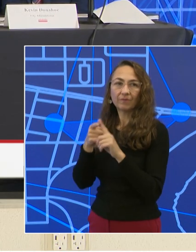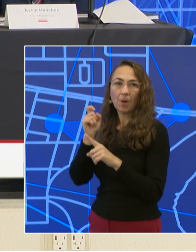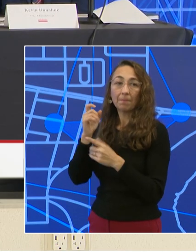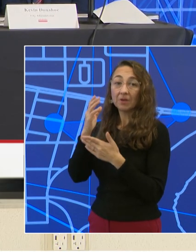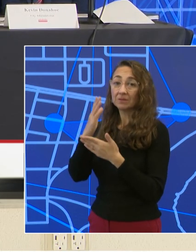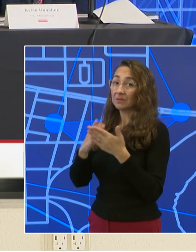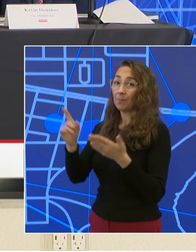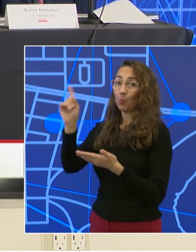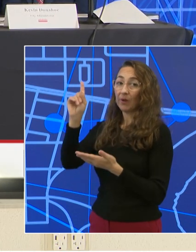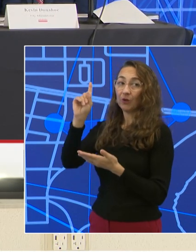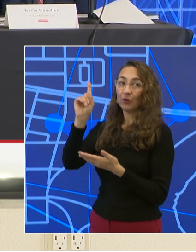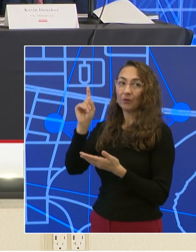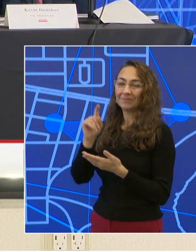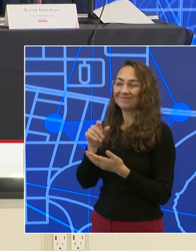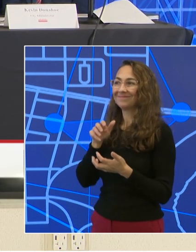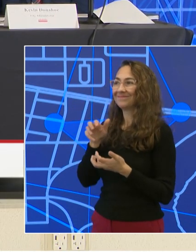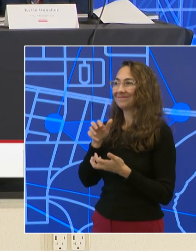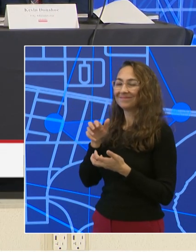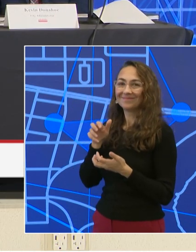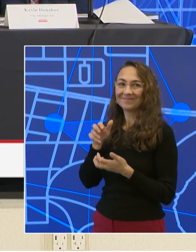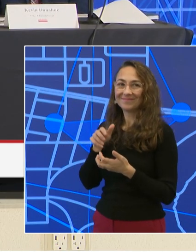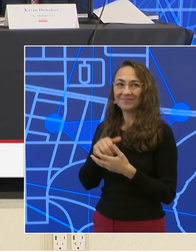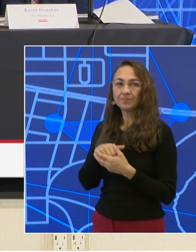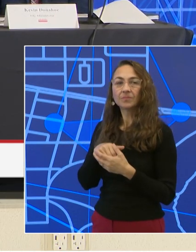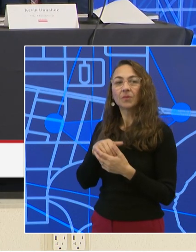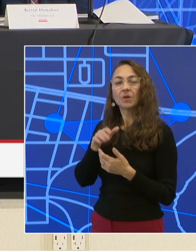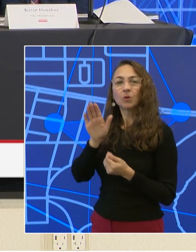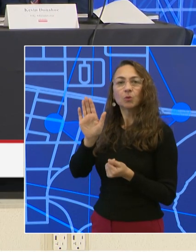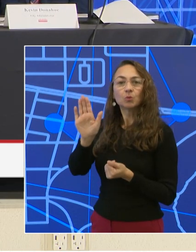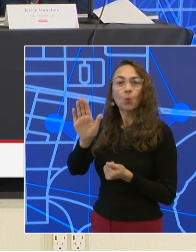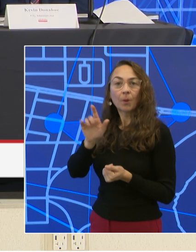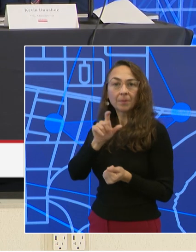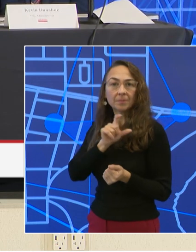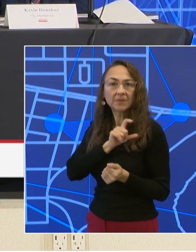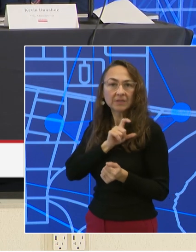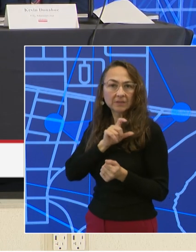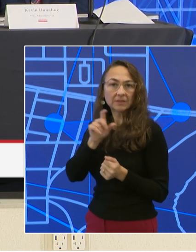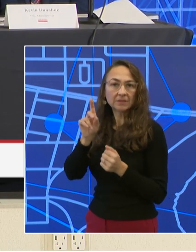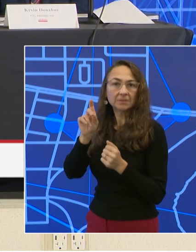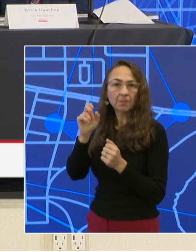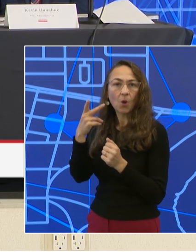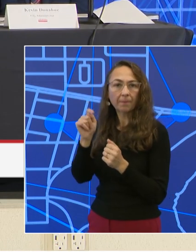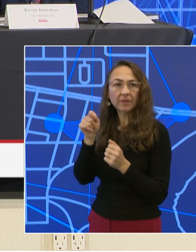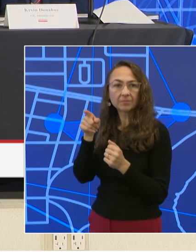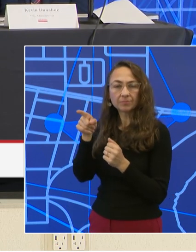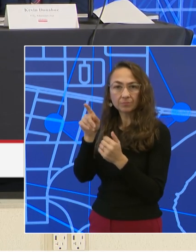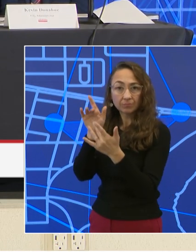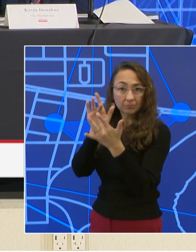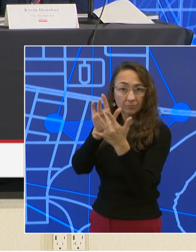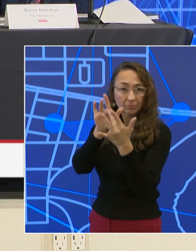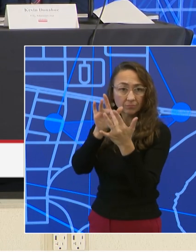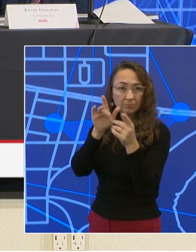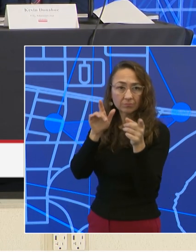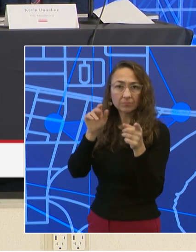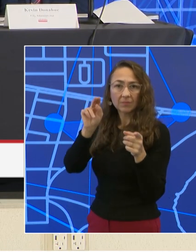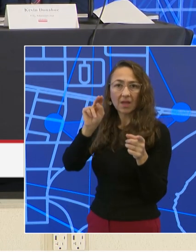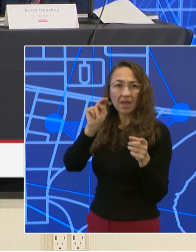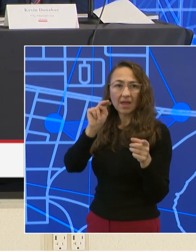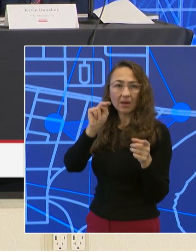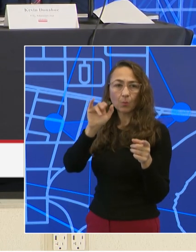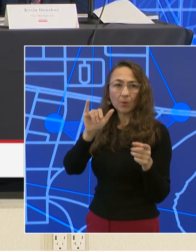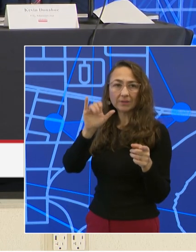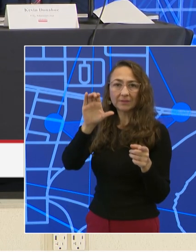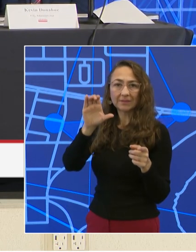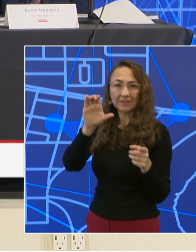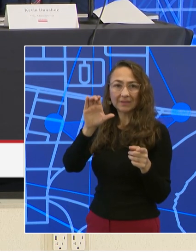subject, has your police department been contacted by the New York City Police in terms of the shooting in New York, in